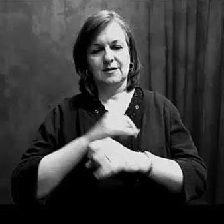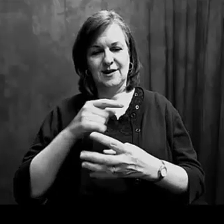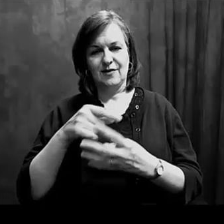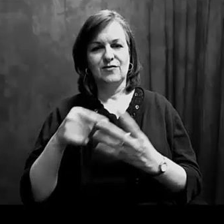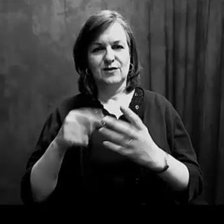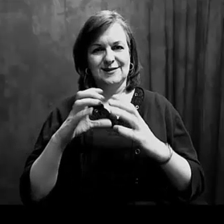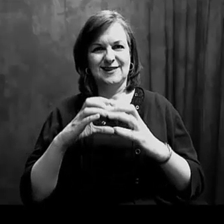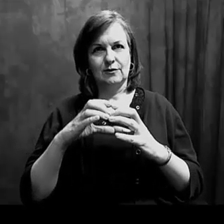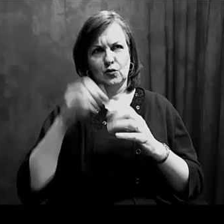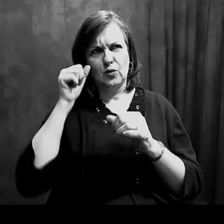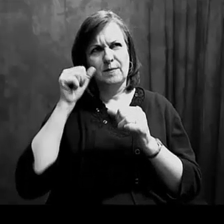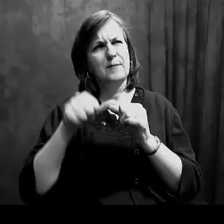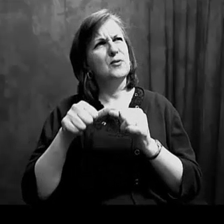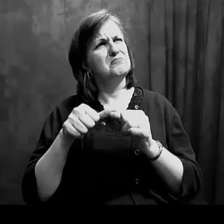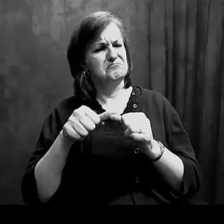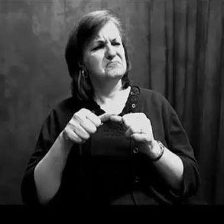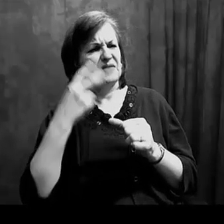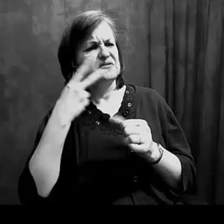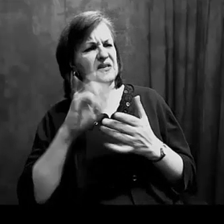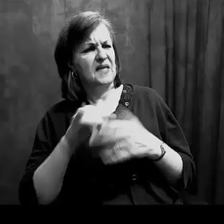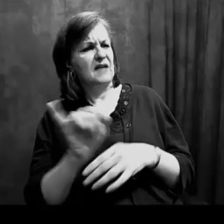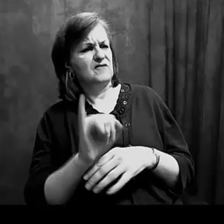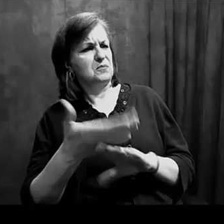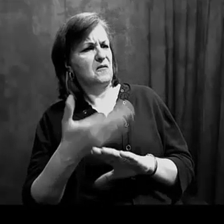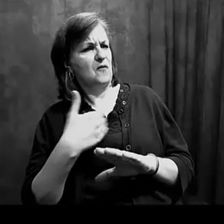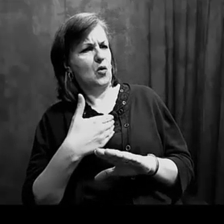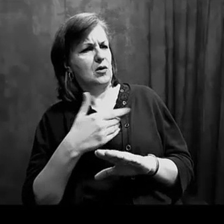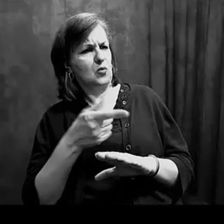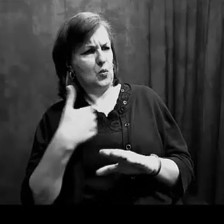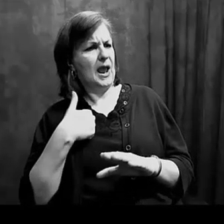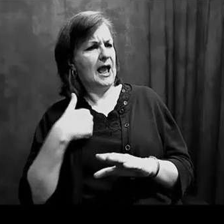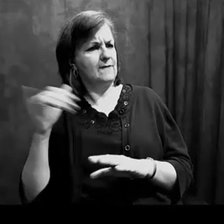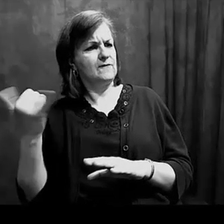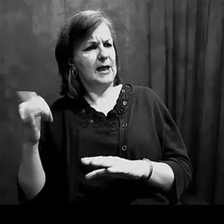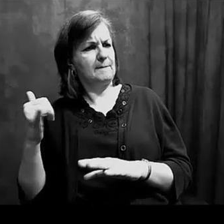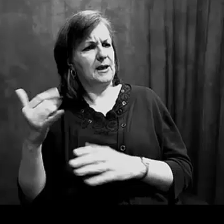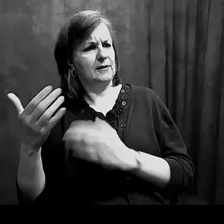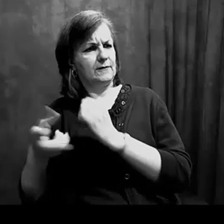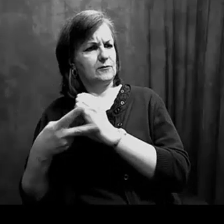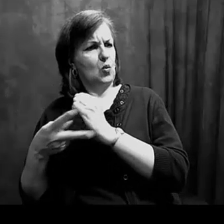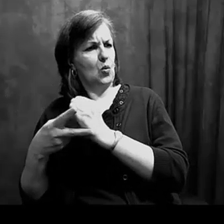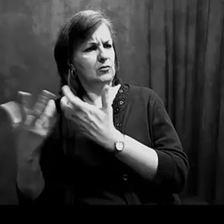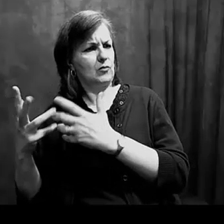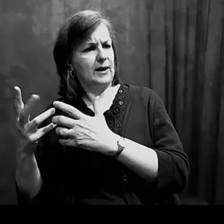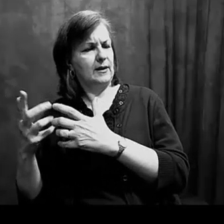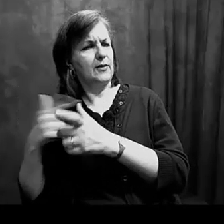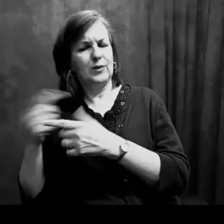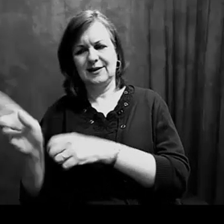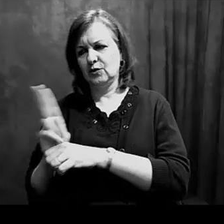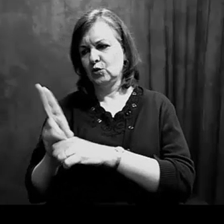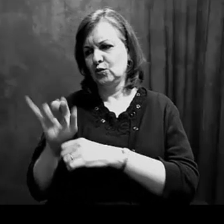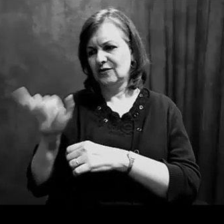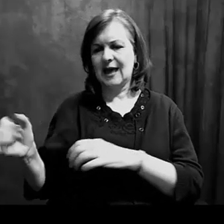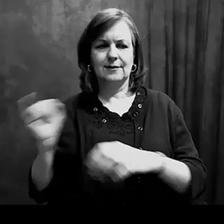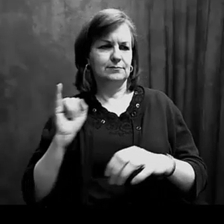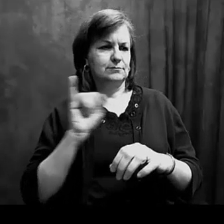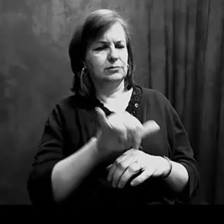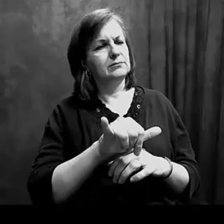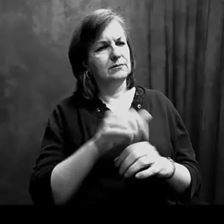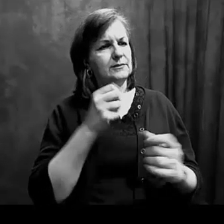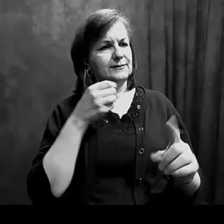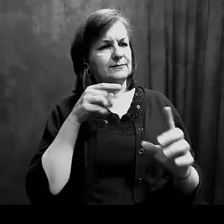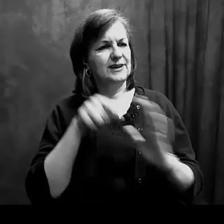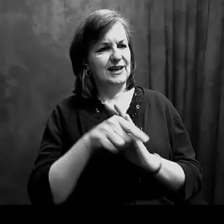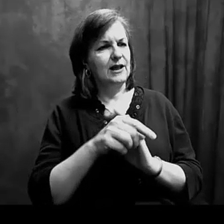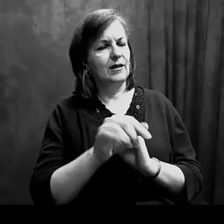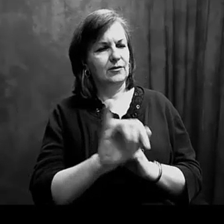So literally remembering that you had this infection before, you have antibodies for it stored, and you need to pull those out and use them